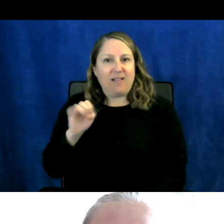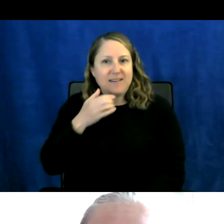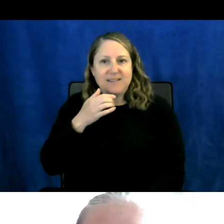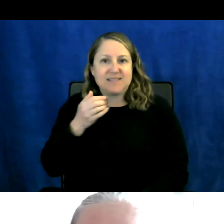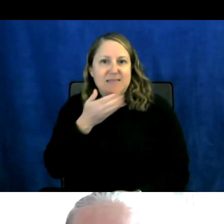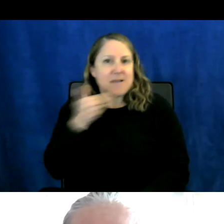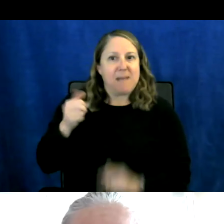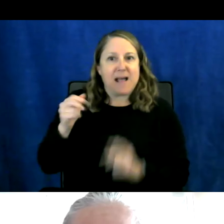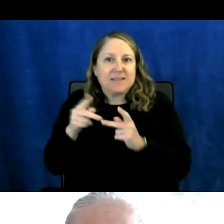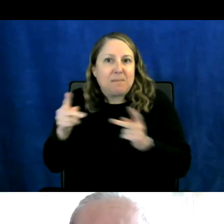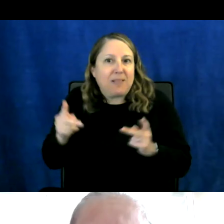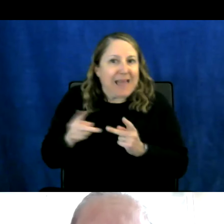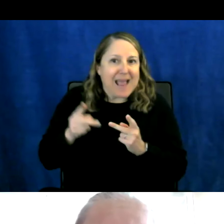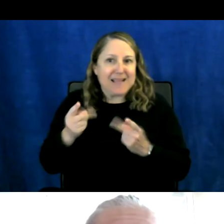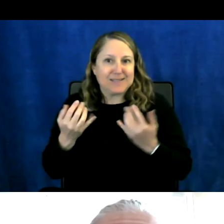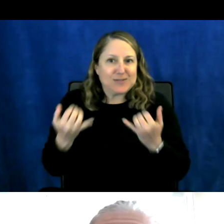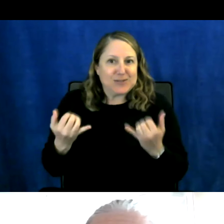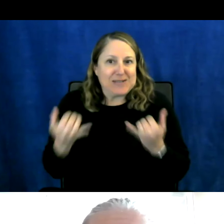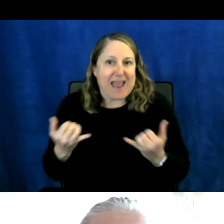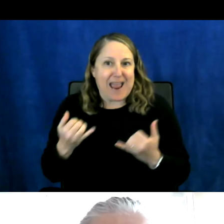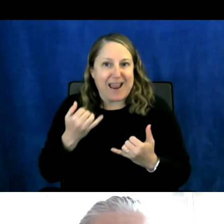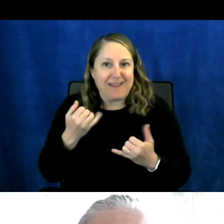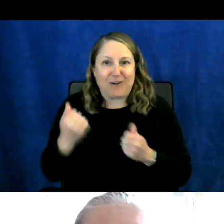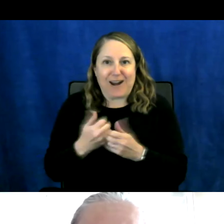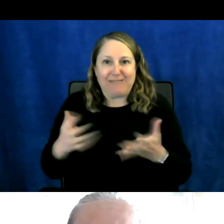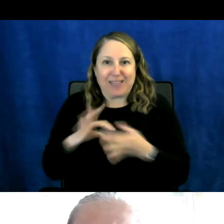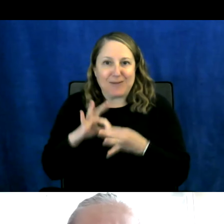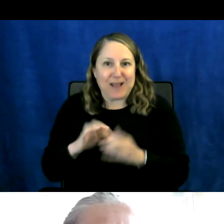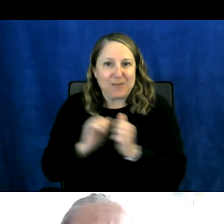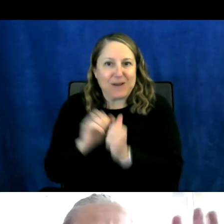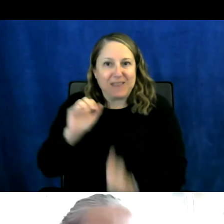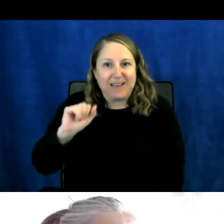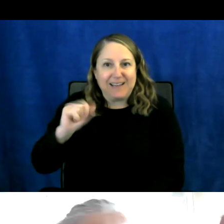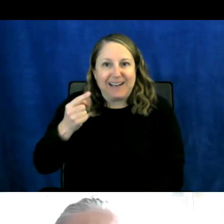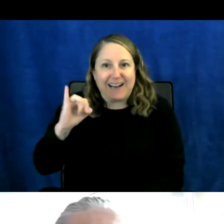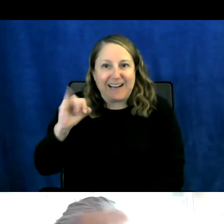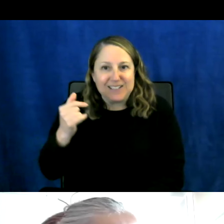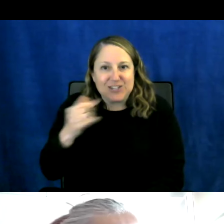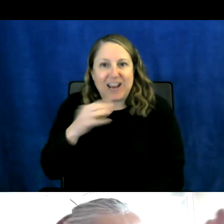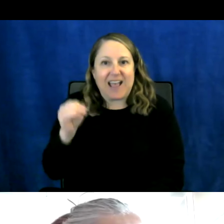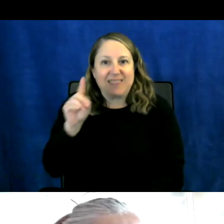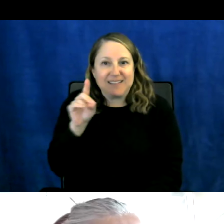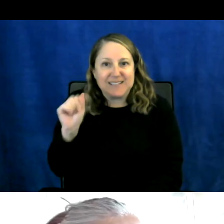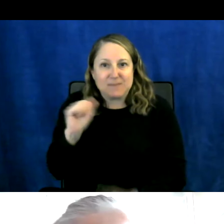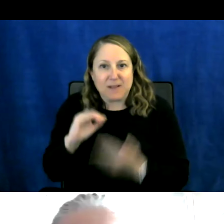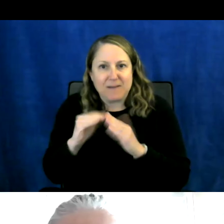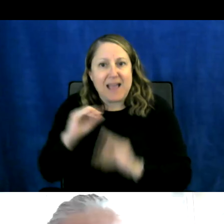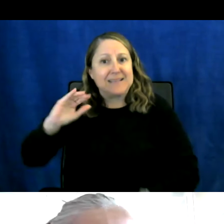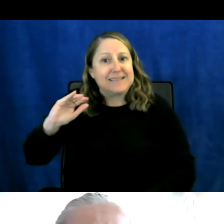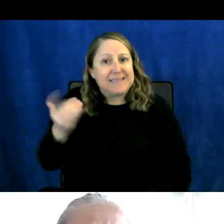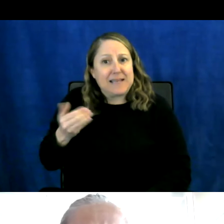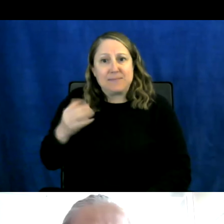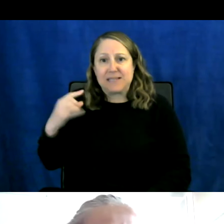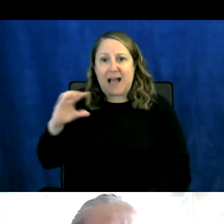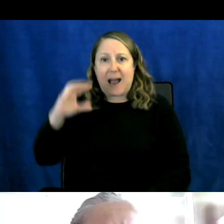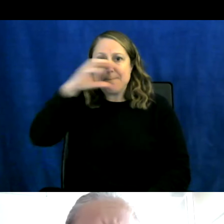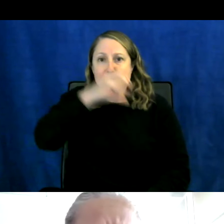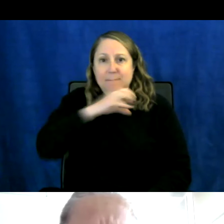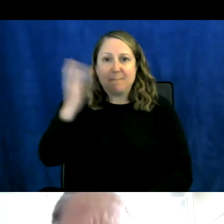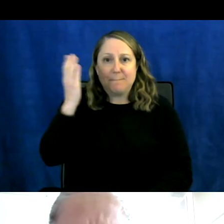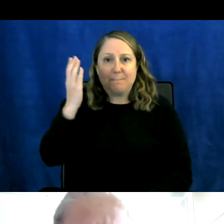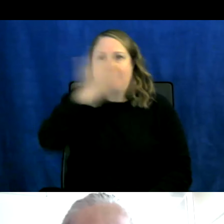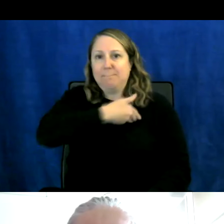all things related to aging and the disability community. And apparently I missed the invite to New Orleans a few weeks